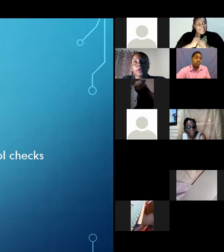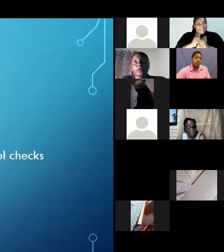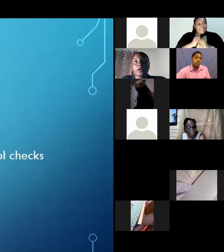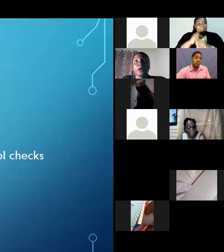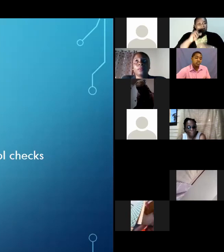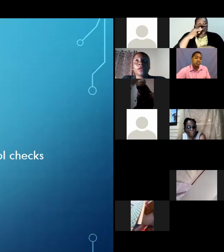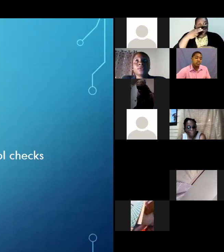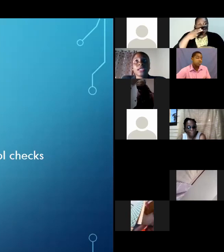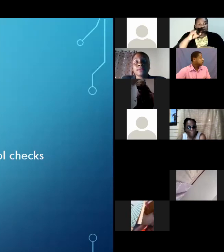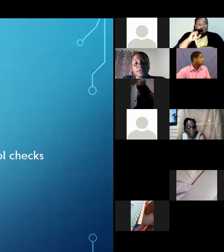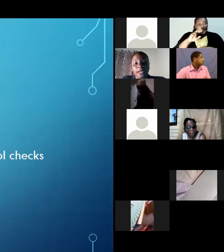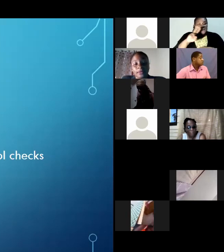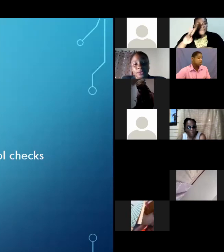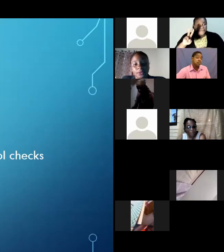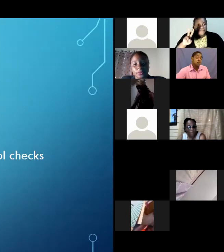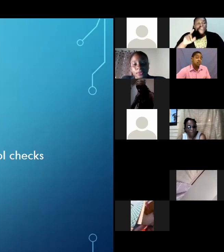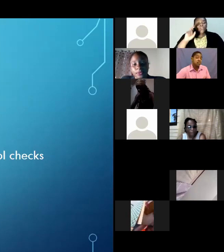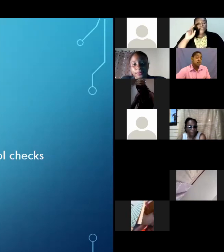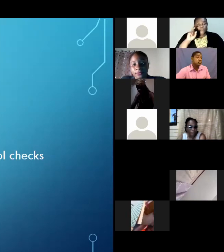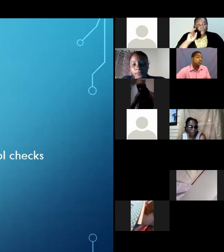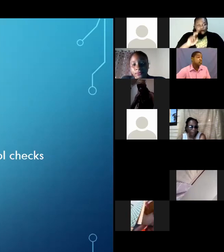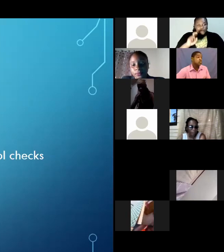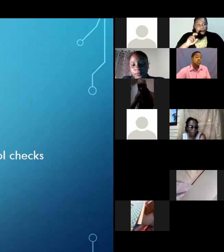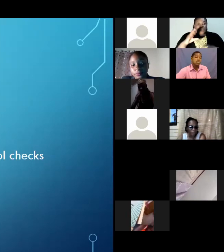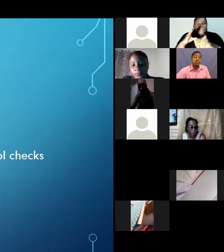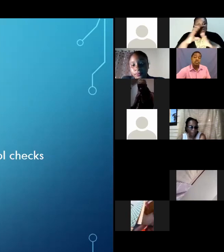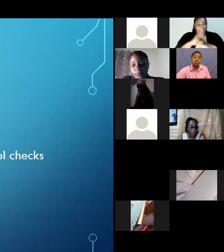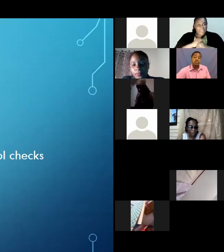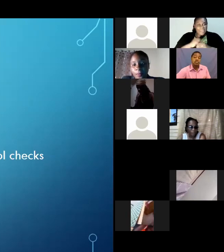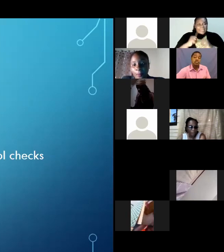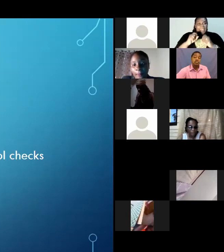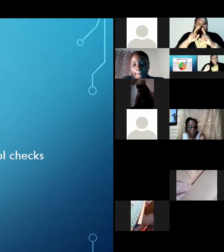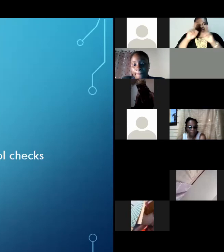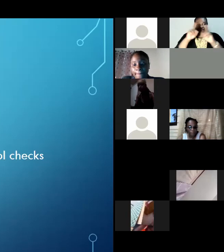or other types of high risk groups.